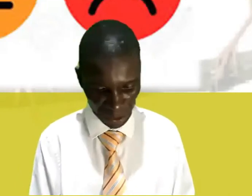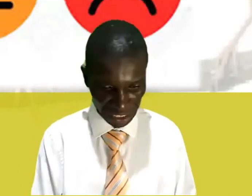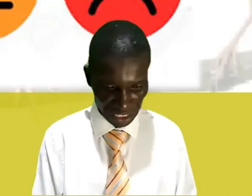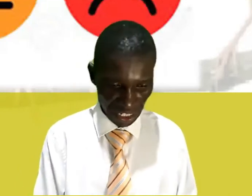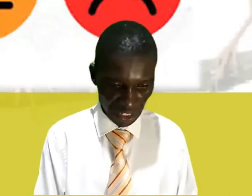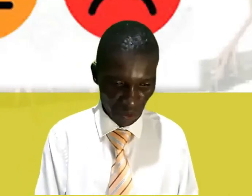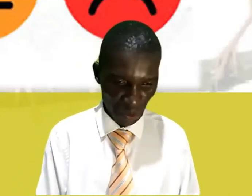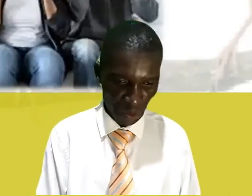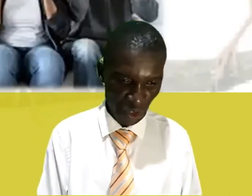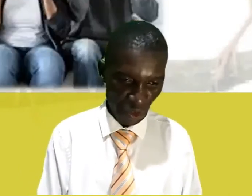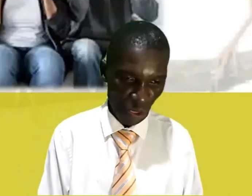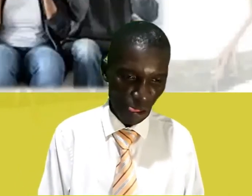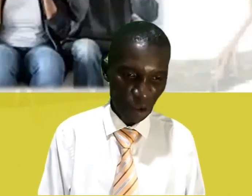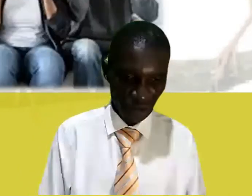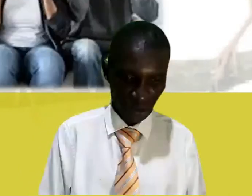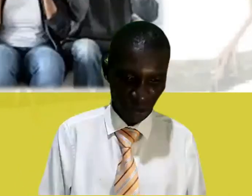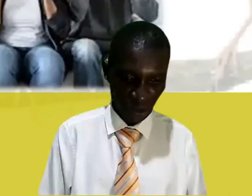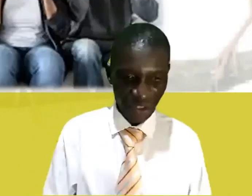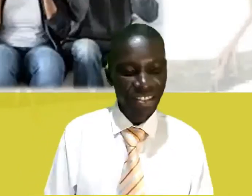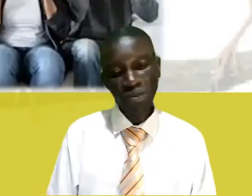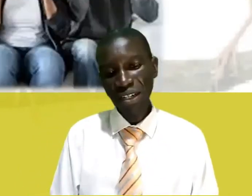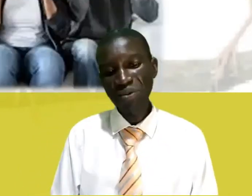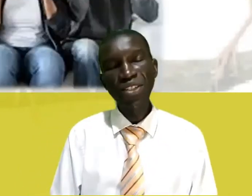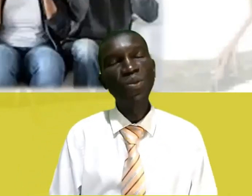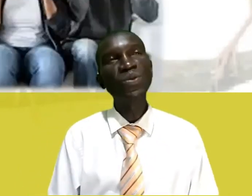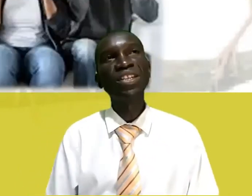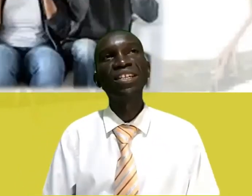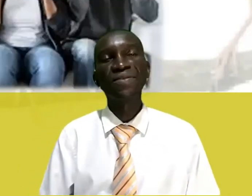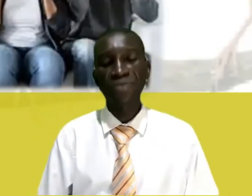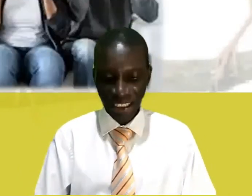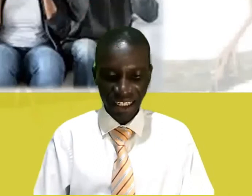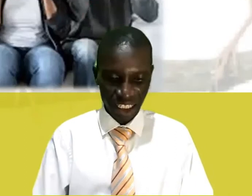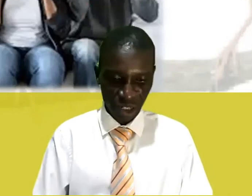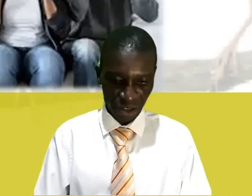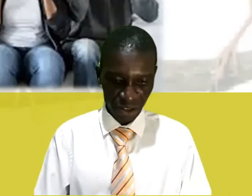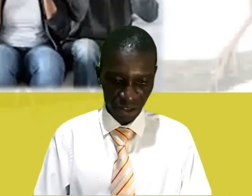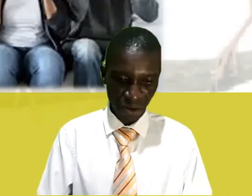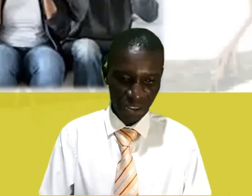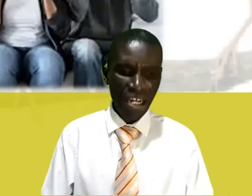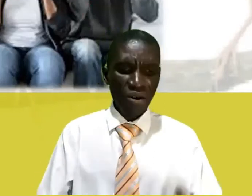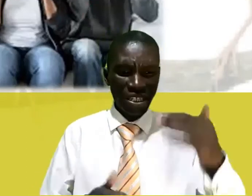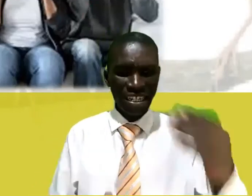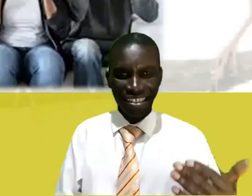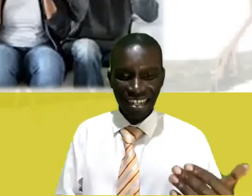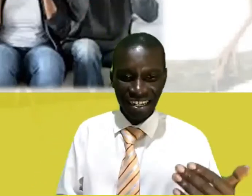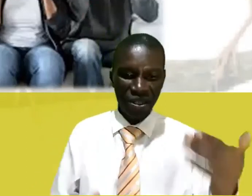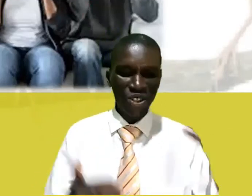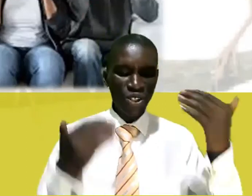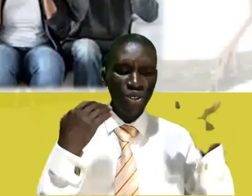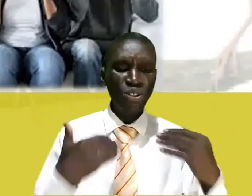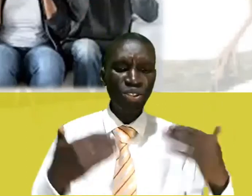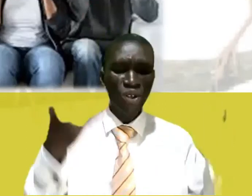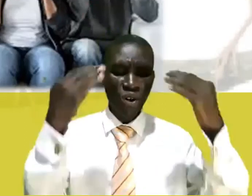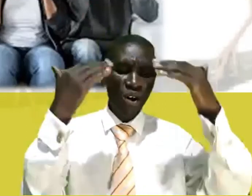we are used to do. So this is what we do in the first aspect of the course. We say it in sign language,